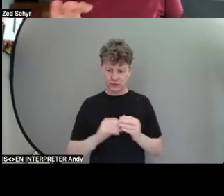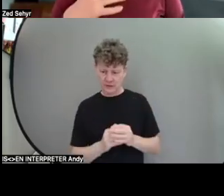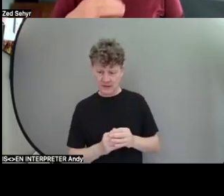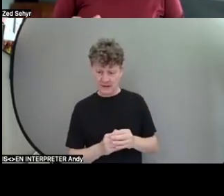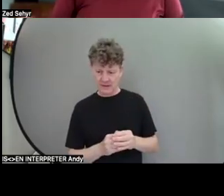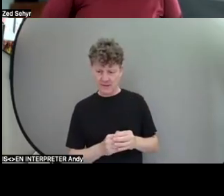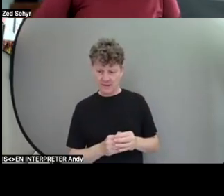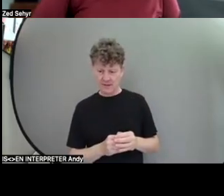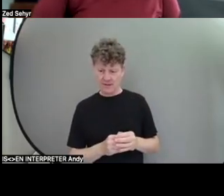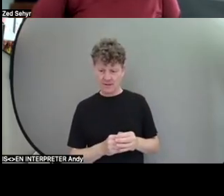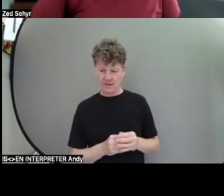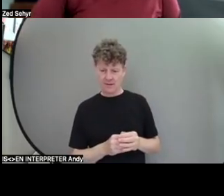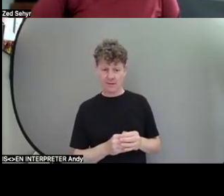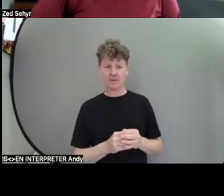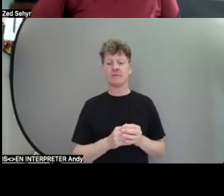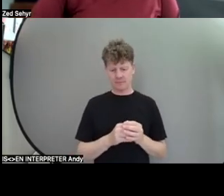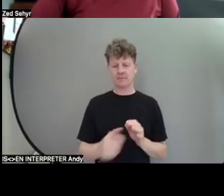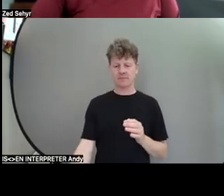signs related to emotion like